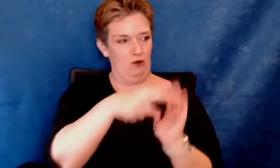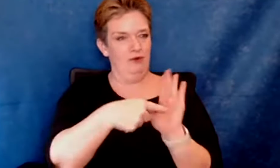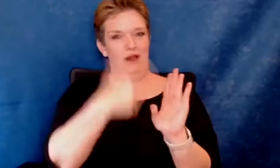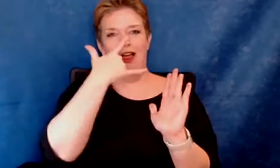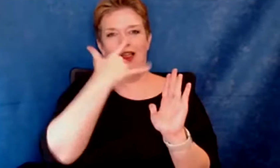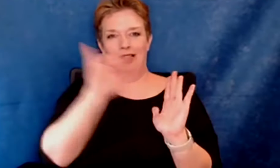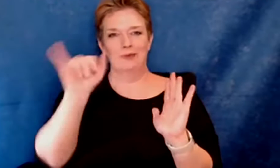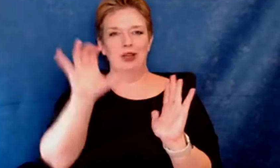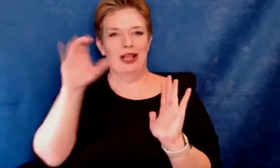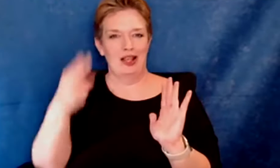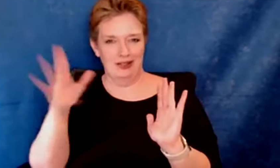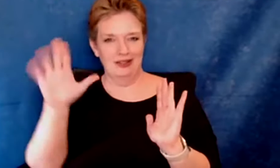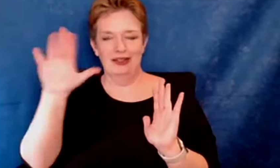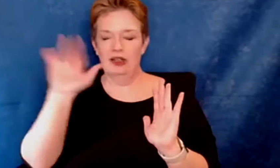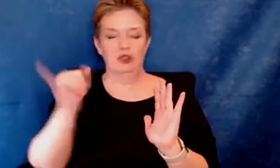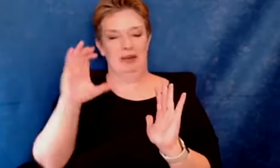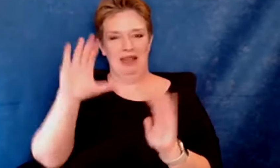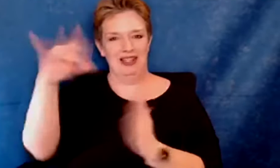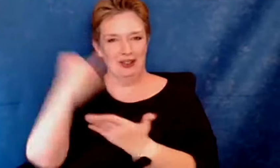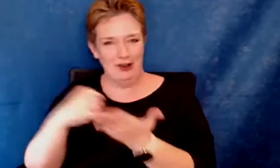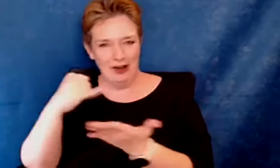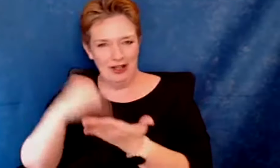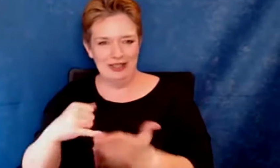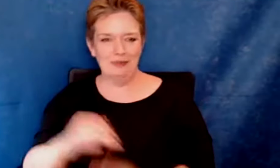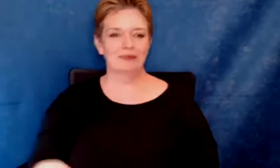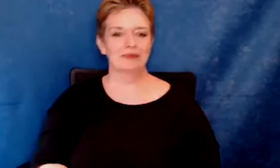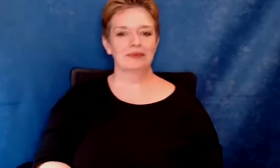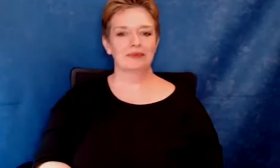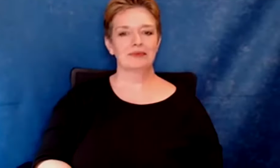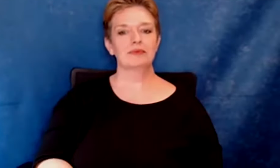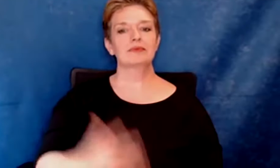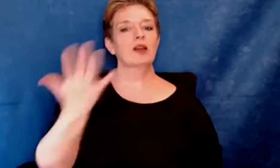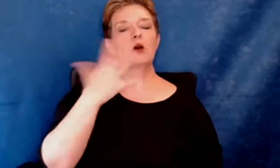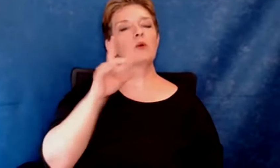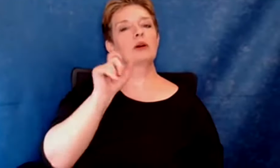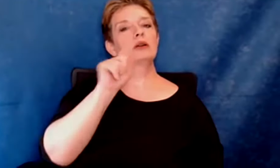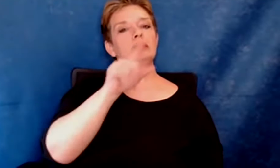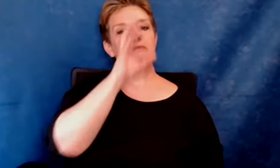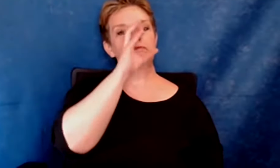So what drew you to metalsmithing and ceramics?